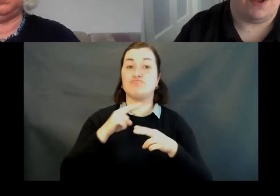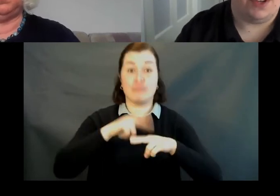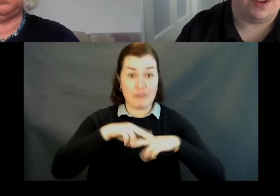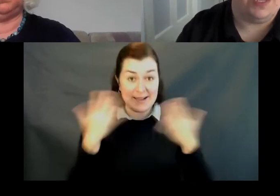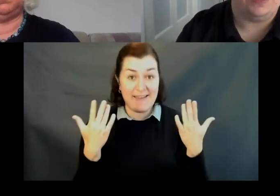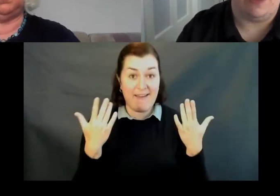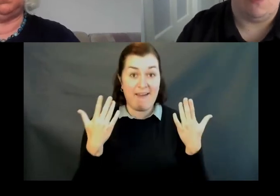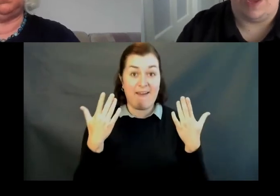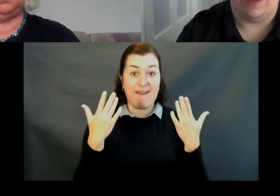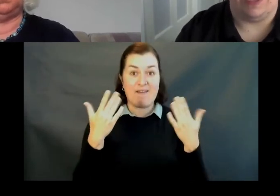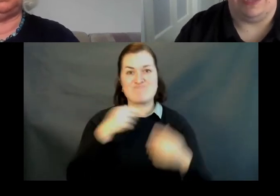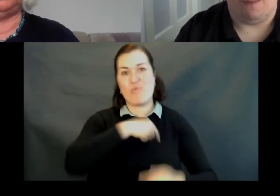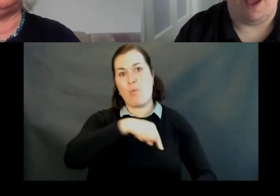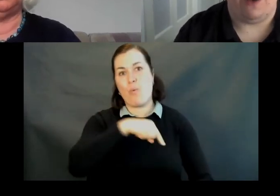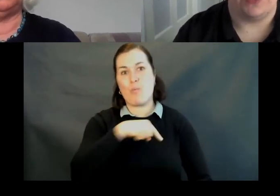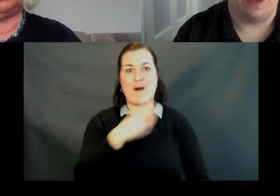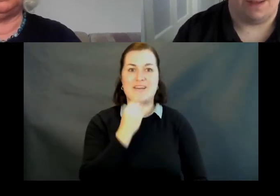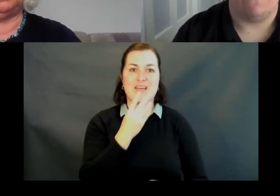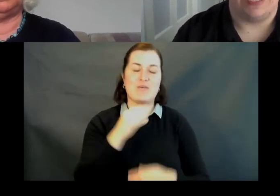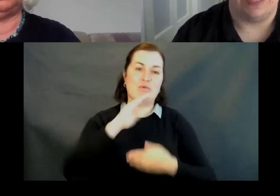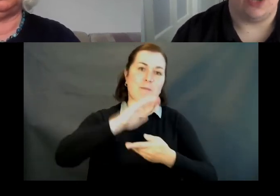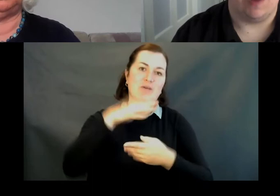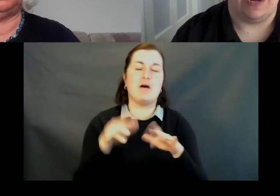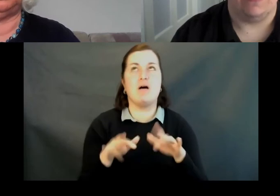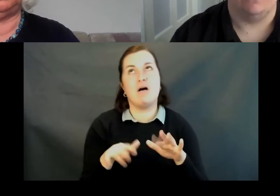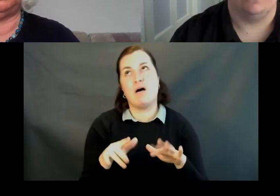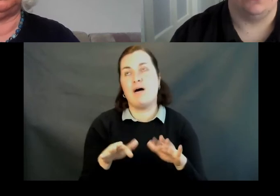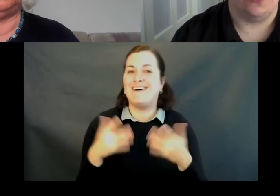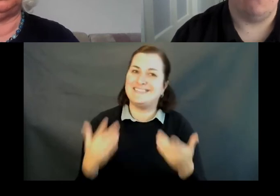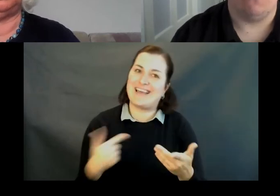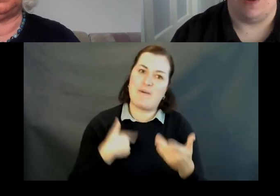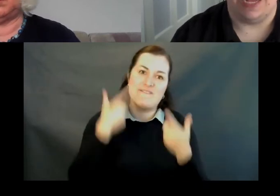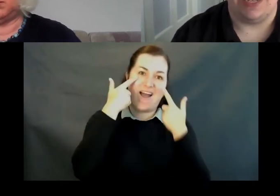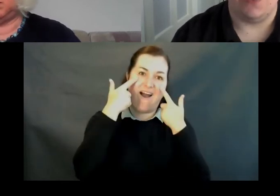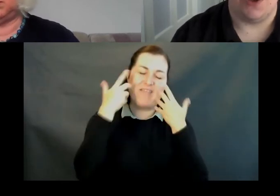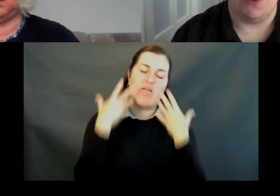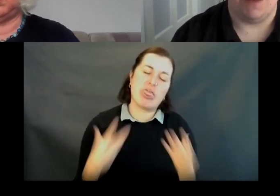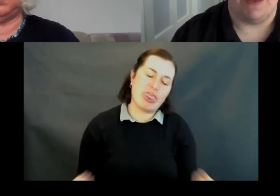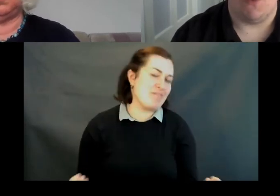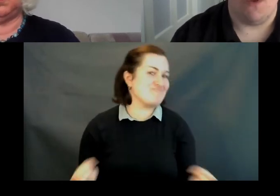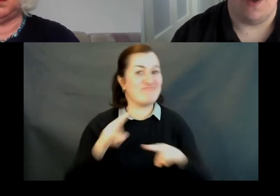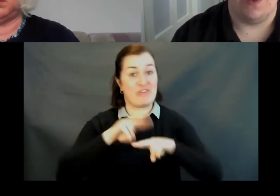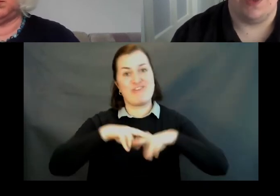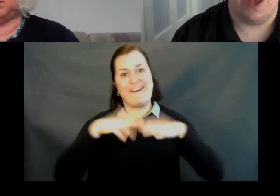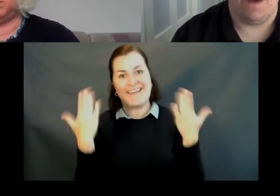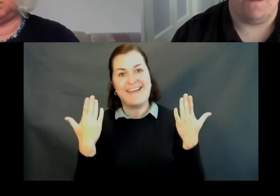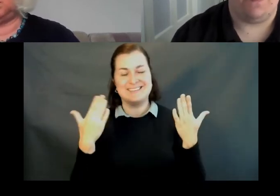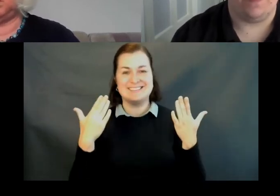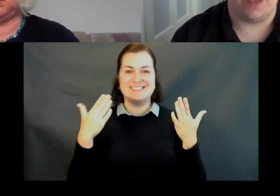a computer consistently all week and now my eyes, I'm feeling the drain. So Fridays is usually a bit more of